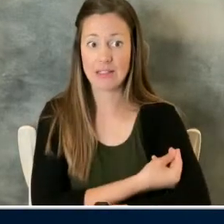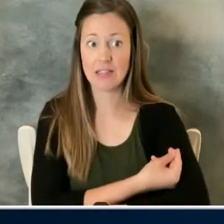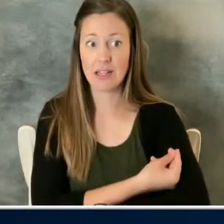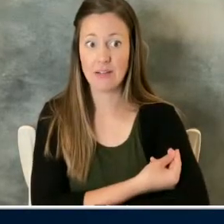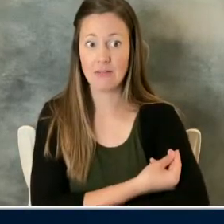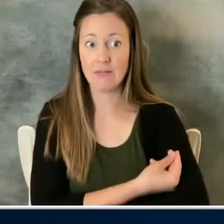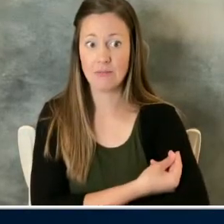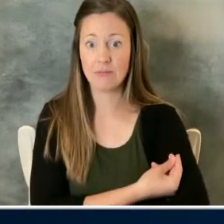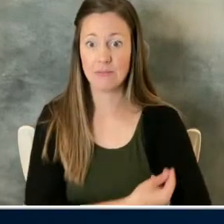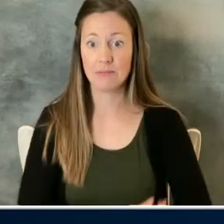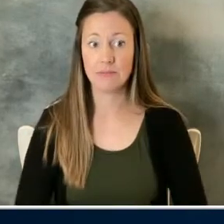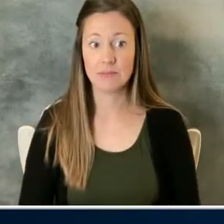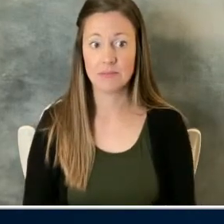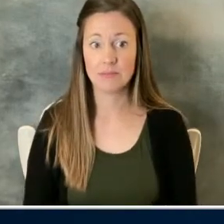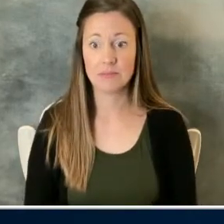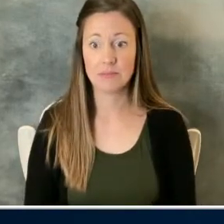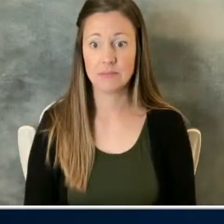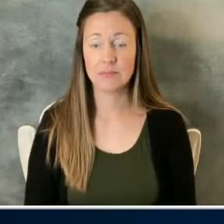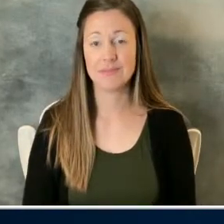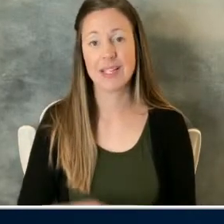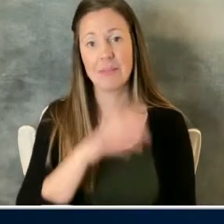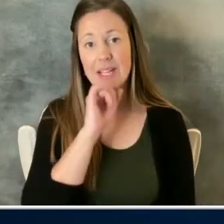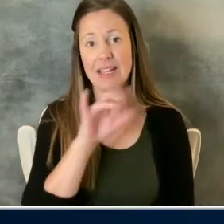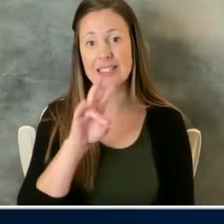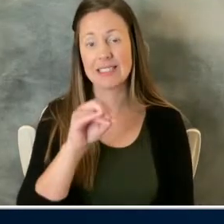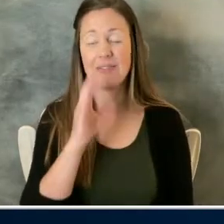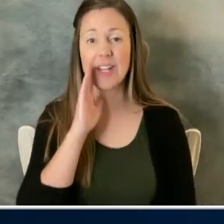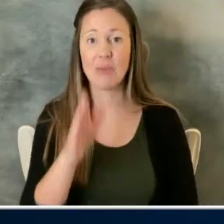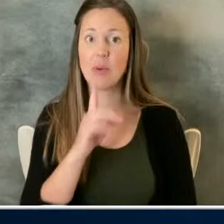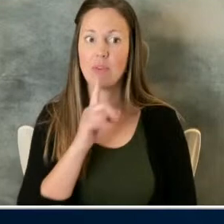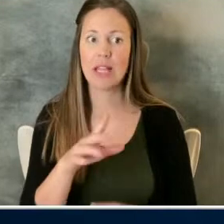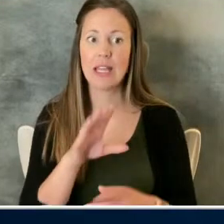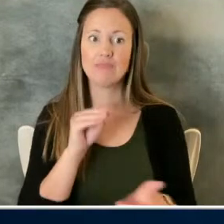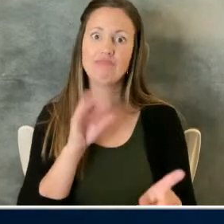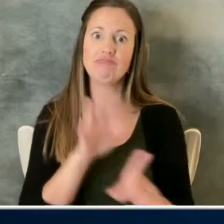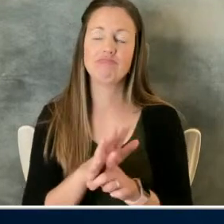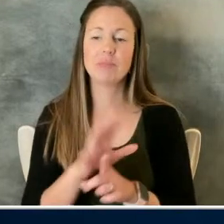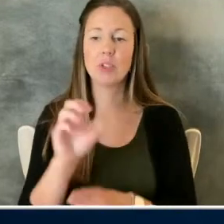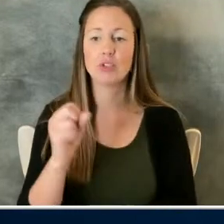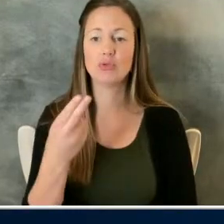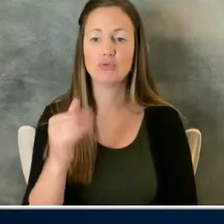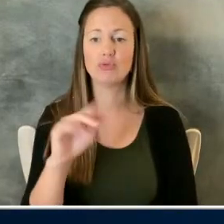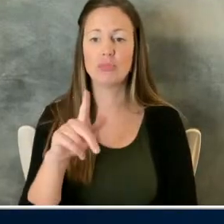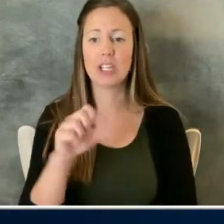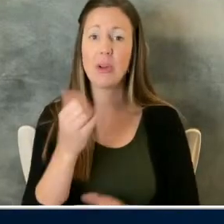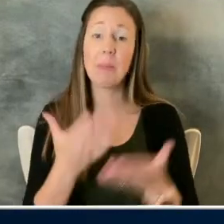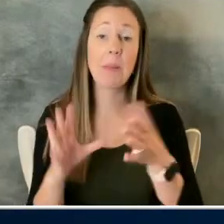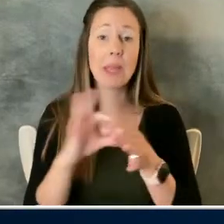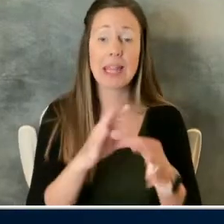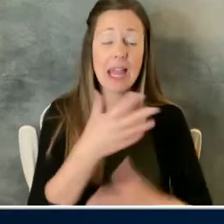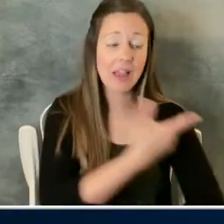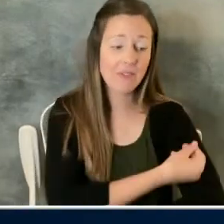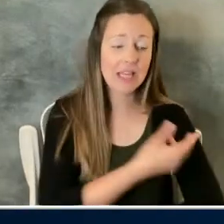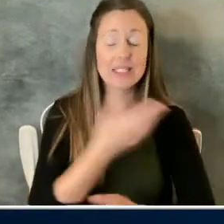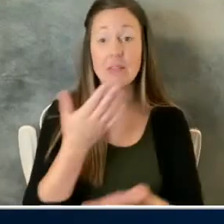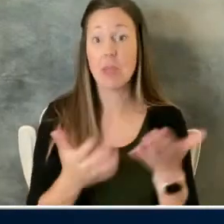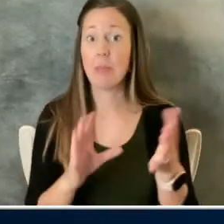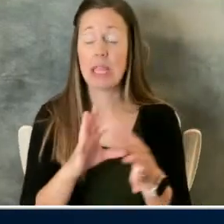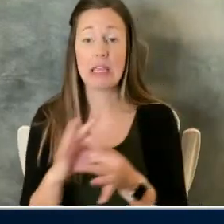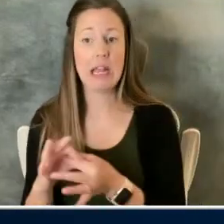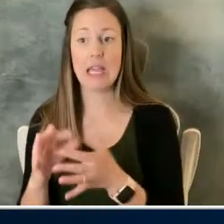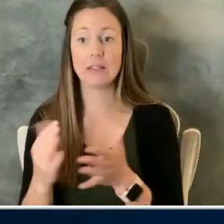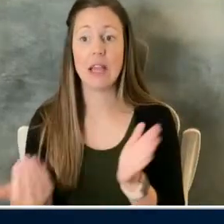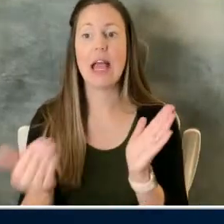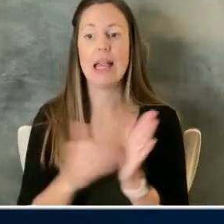The 70-year-old is going to be susceptible to shingles for a lot of reasons. And it could be connected to the vaccine. It could be connected to, again, shingles happens